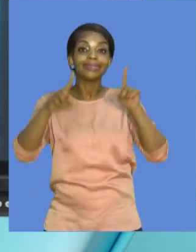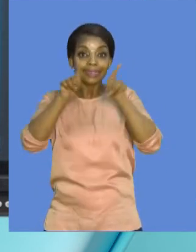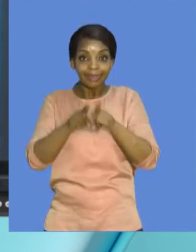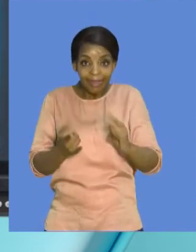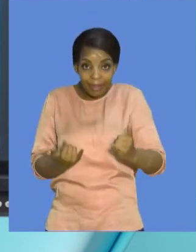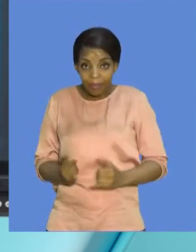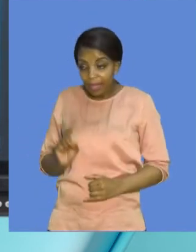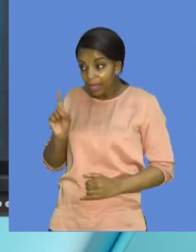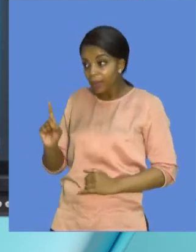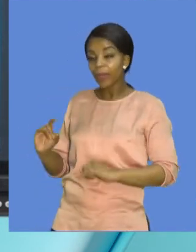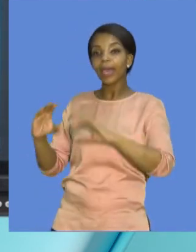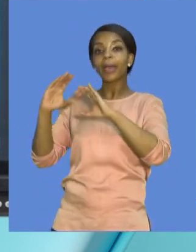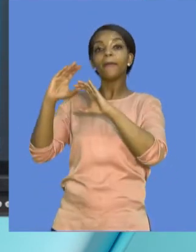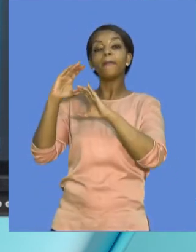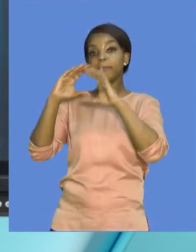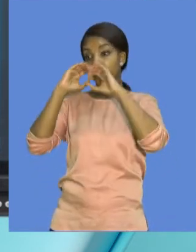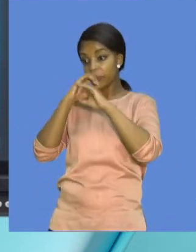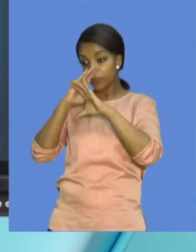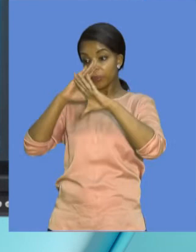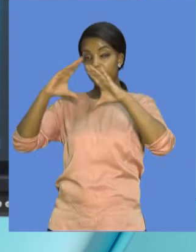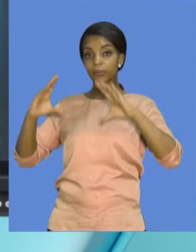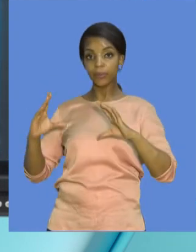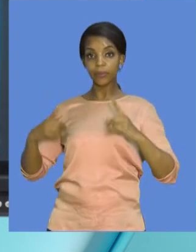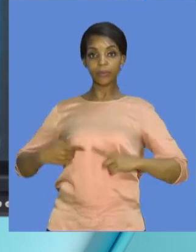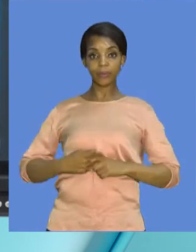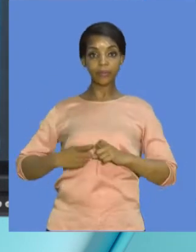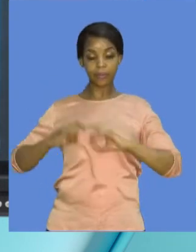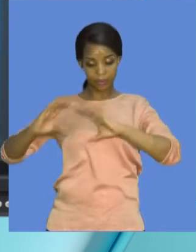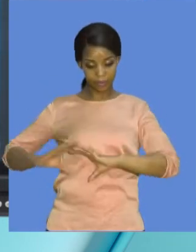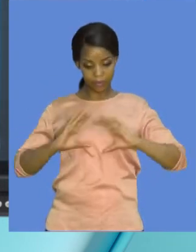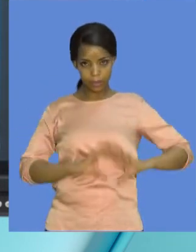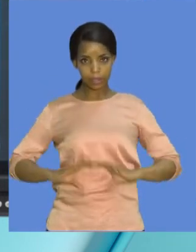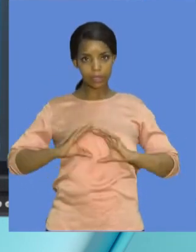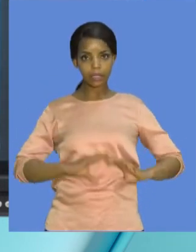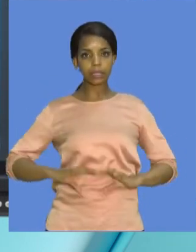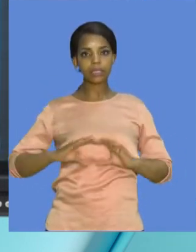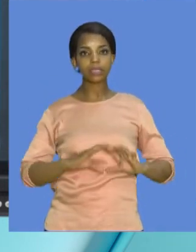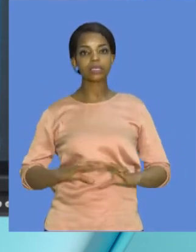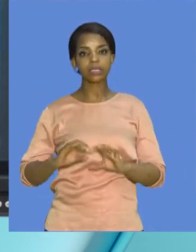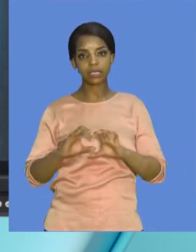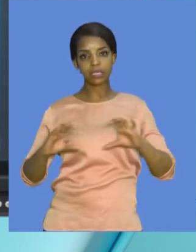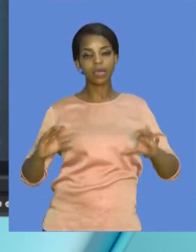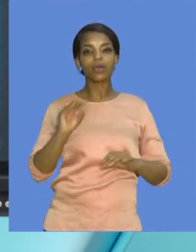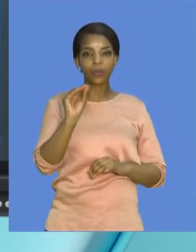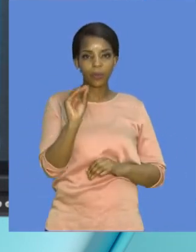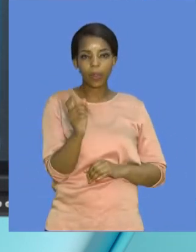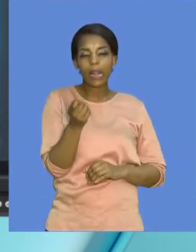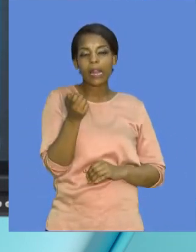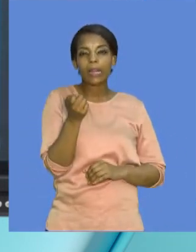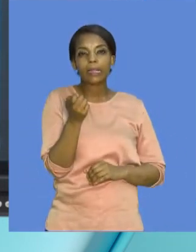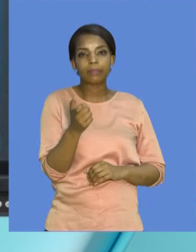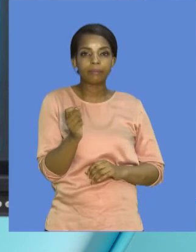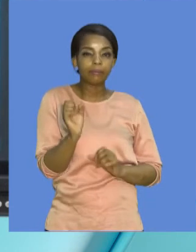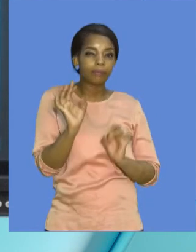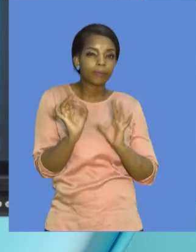two materials are rubbed against each other and charge is transferred between the two of them. But what is of also particular interest to